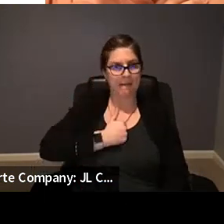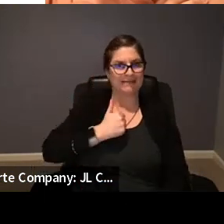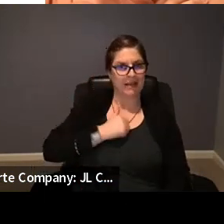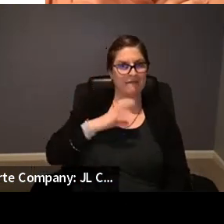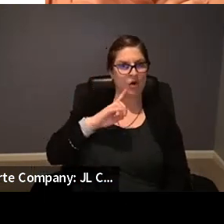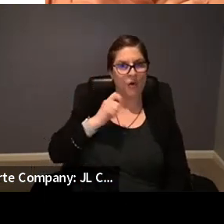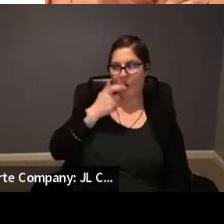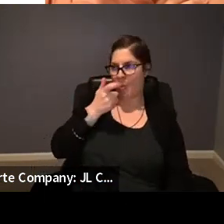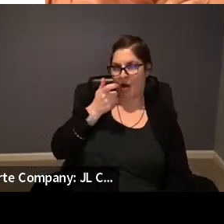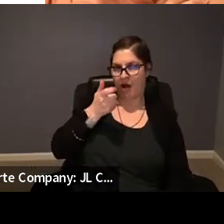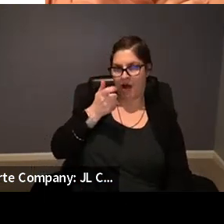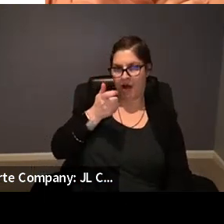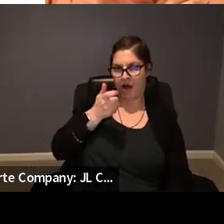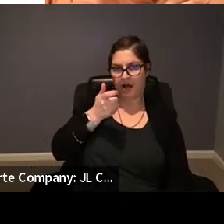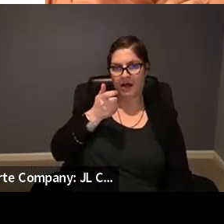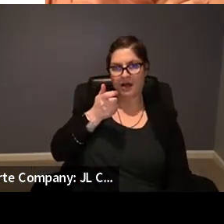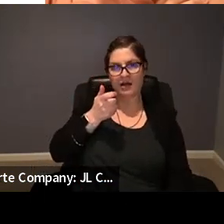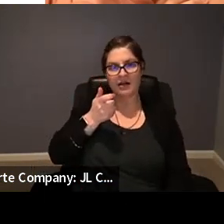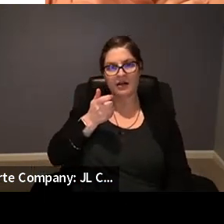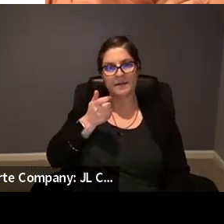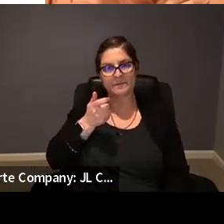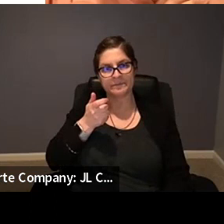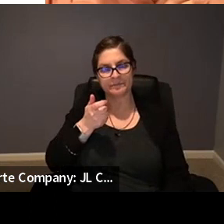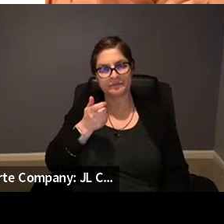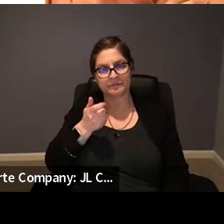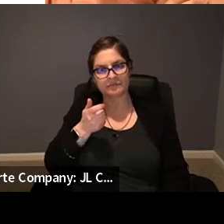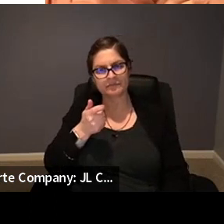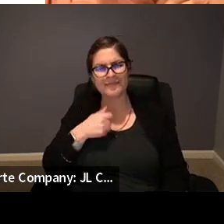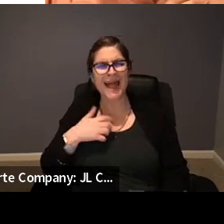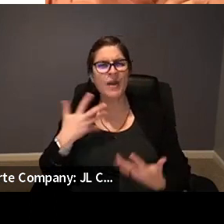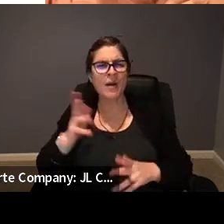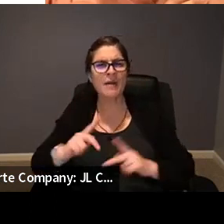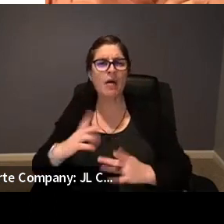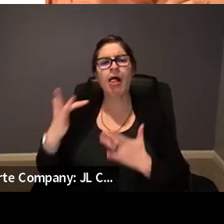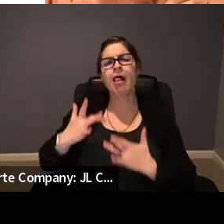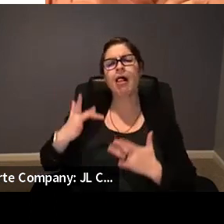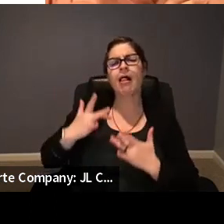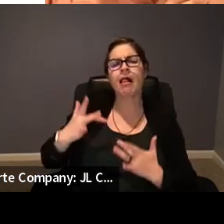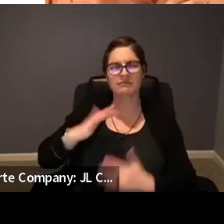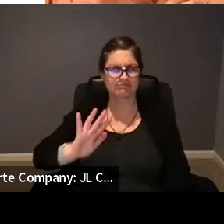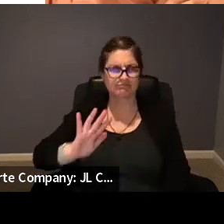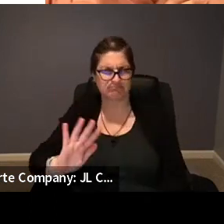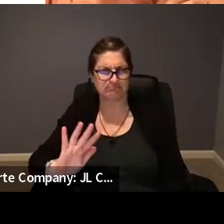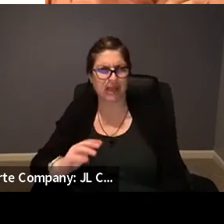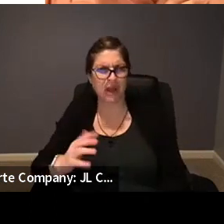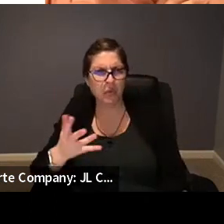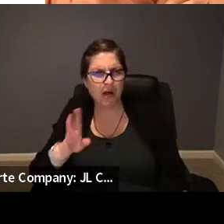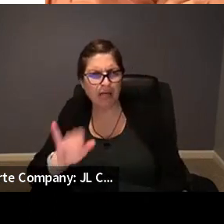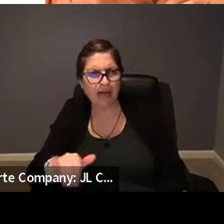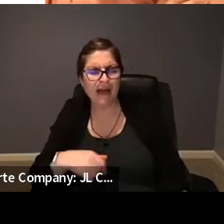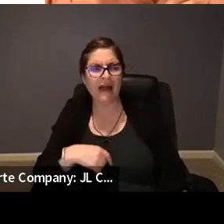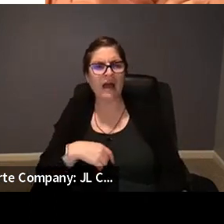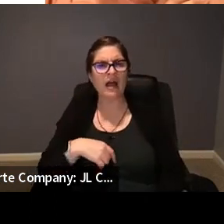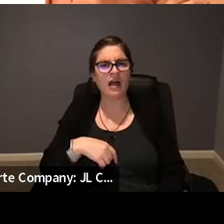watch it, because I don't want consolation crumbs. I don't want the little moments that